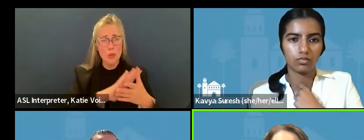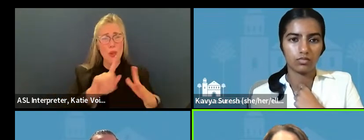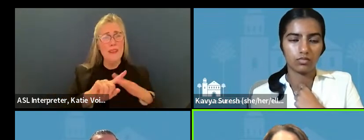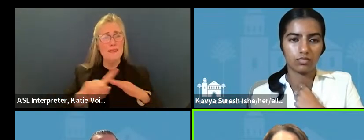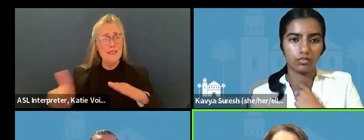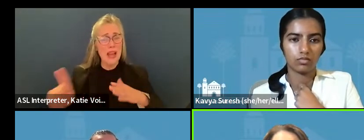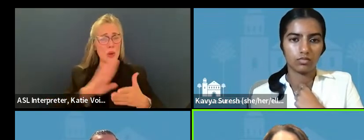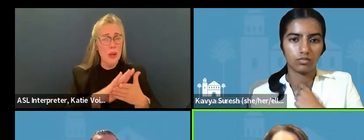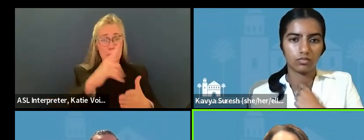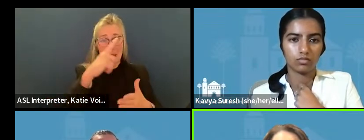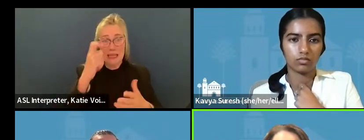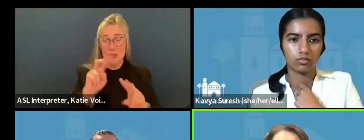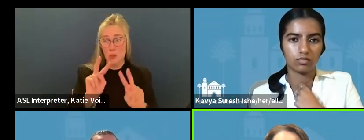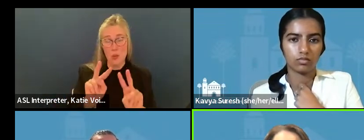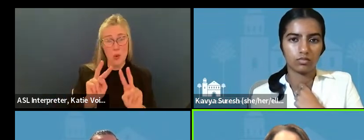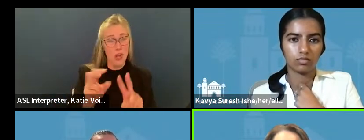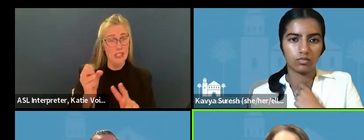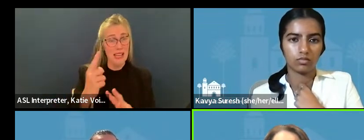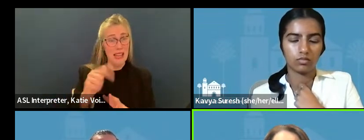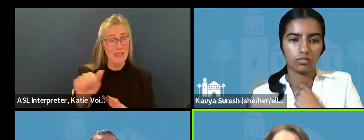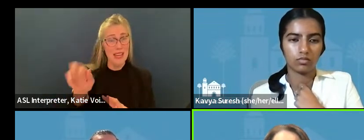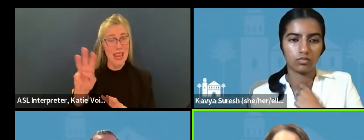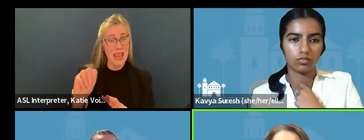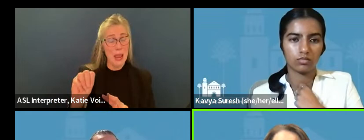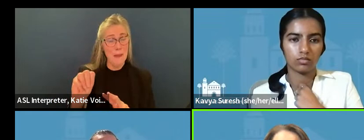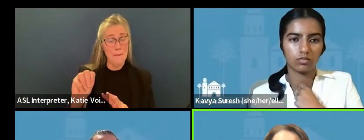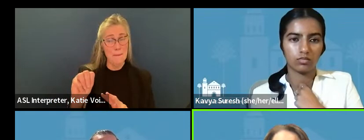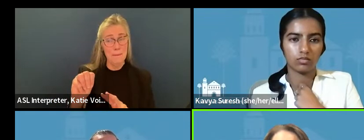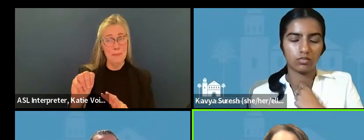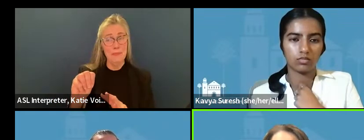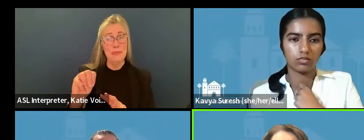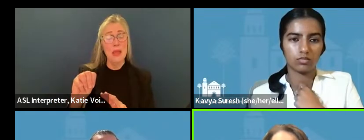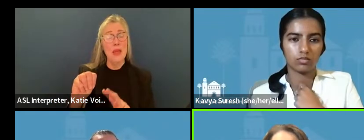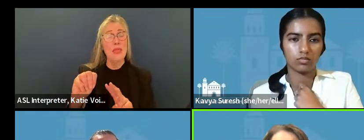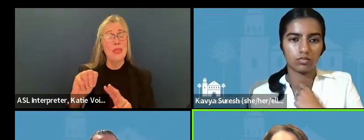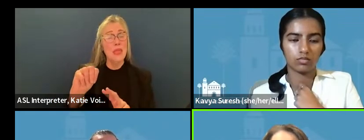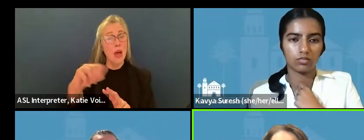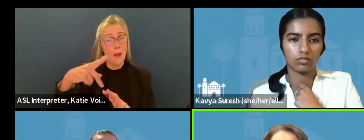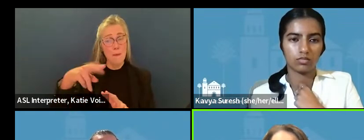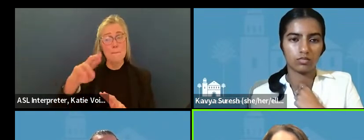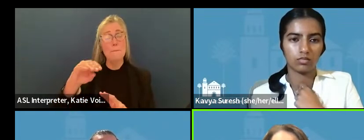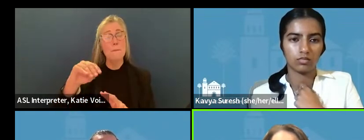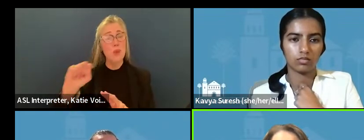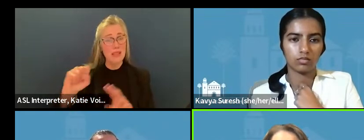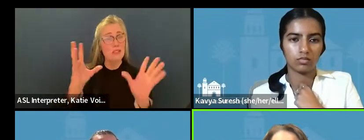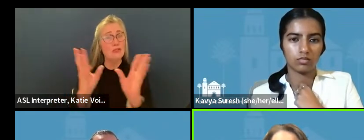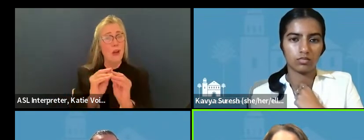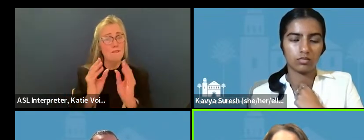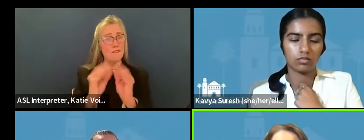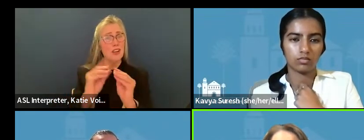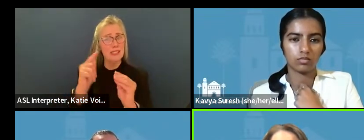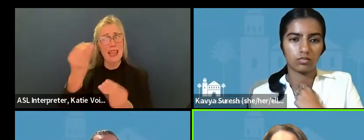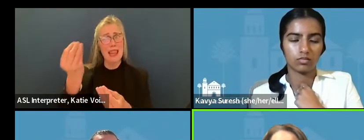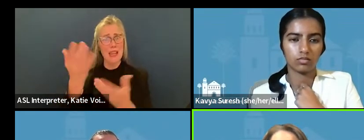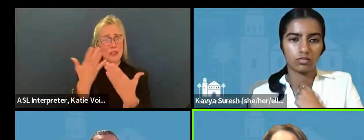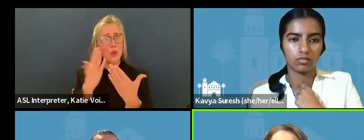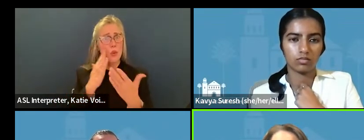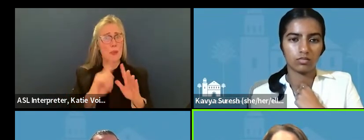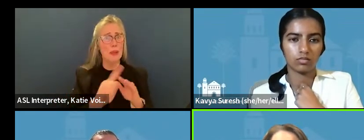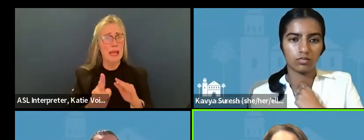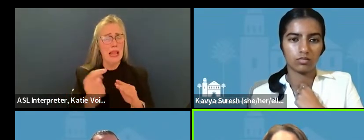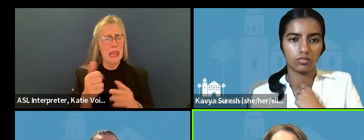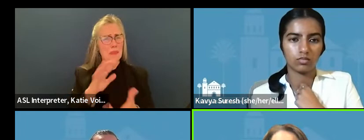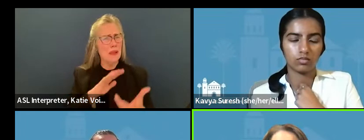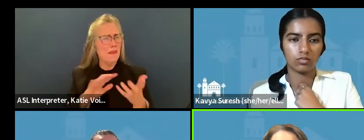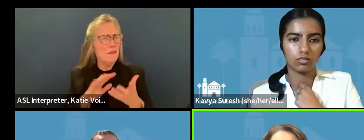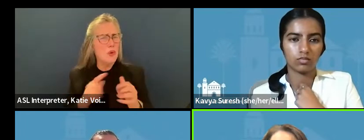the 11 a.m. press conference, where we were informed about this evacuation. And it was a little bit